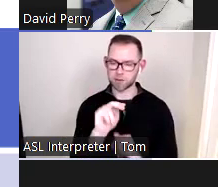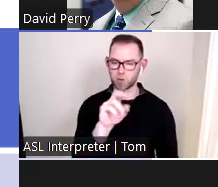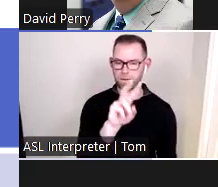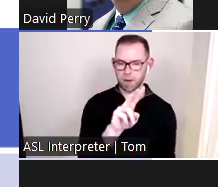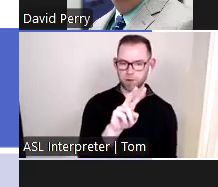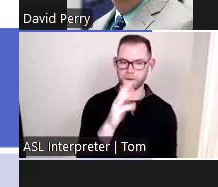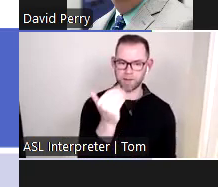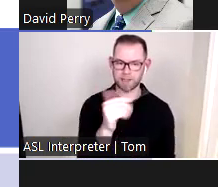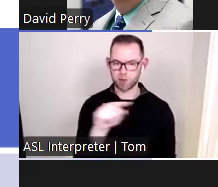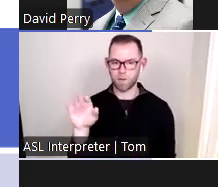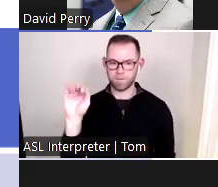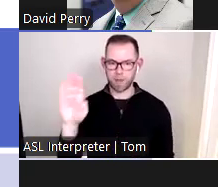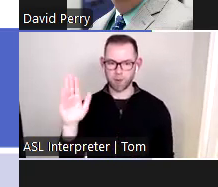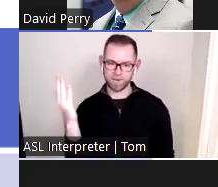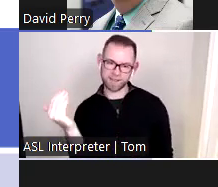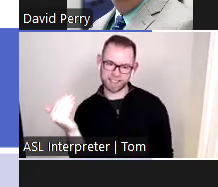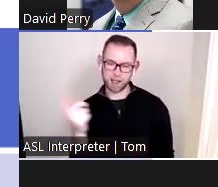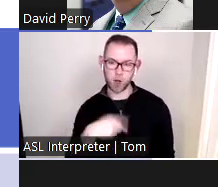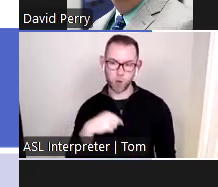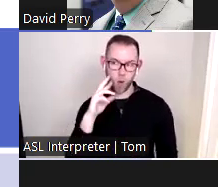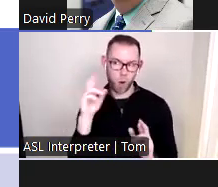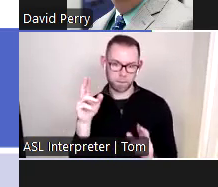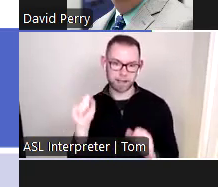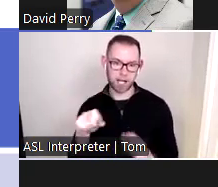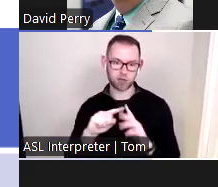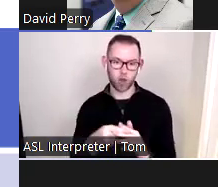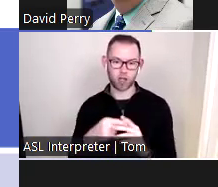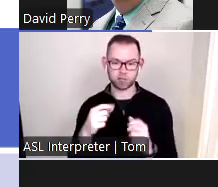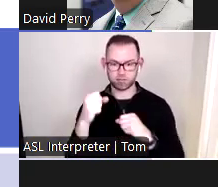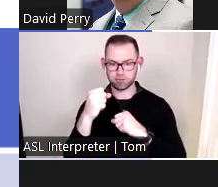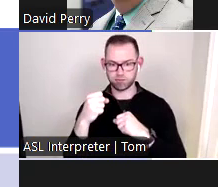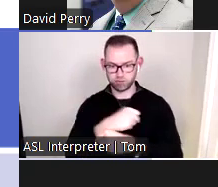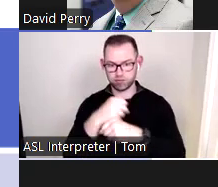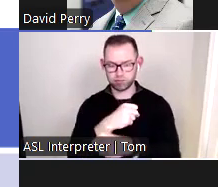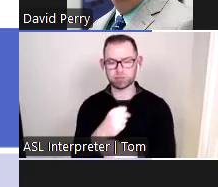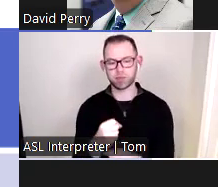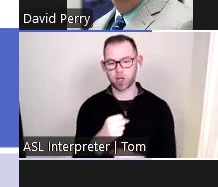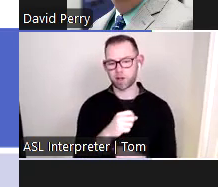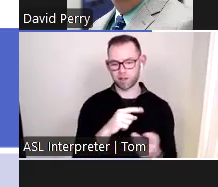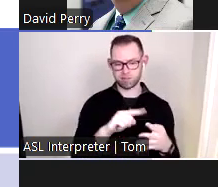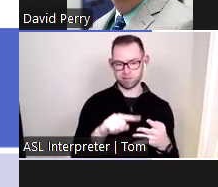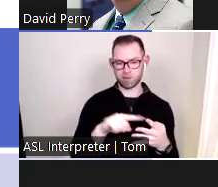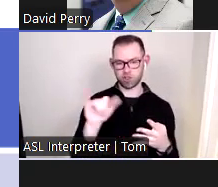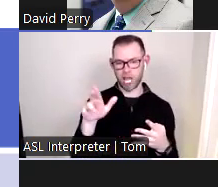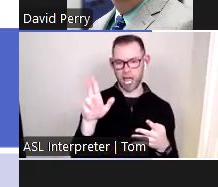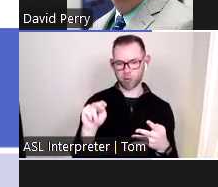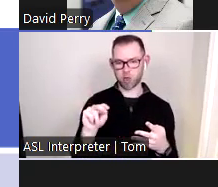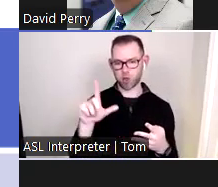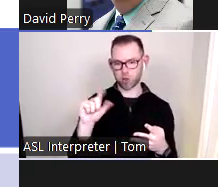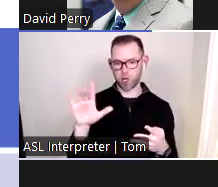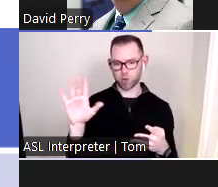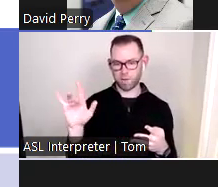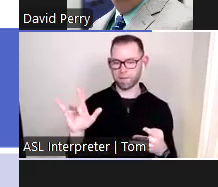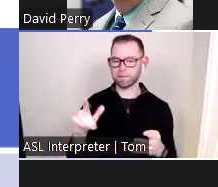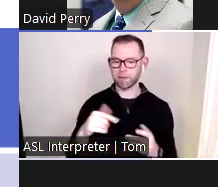15th. So we hope to start construction very early in January of 2025 so that we can get all of our dredging work